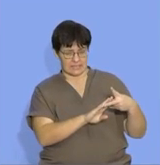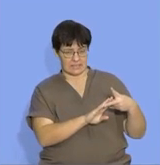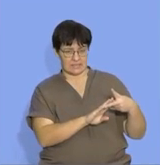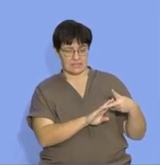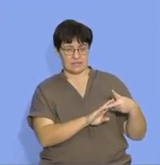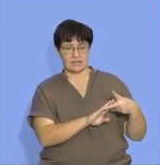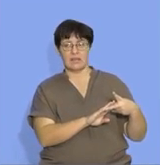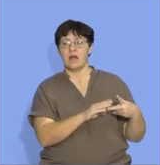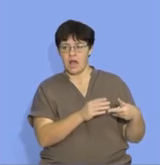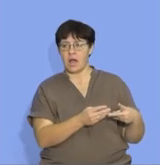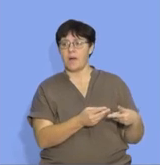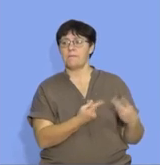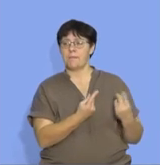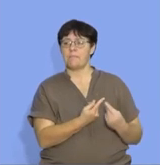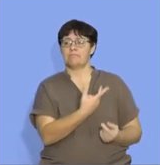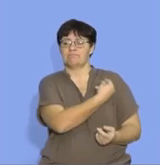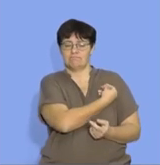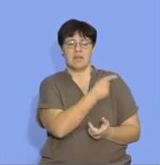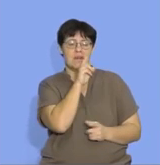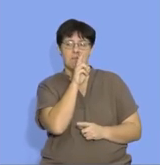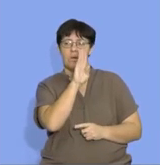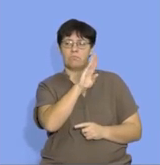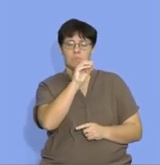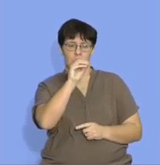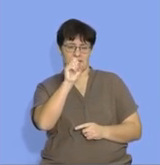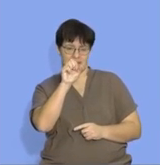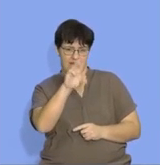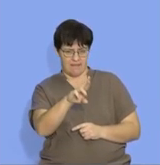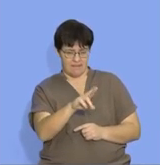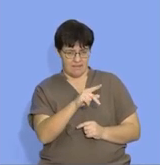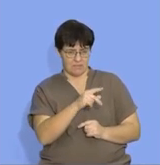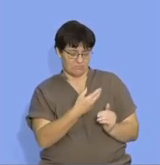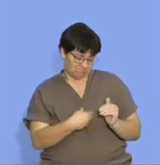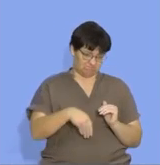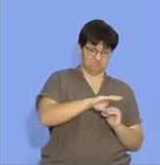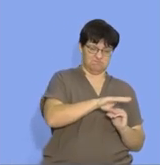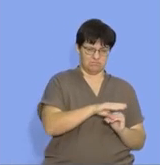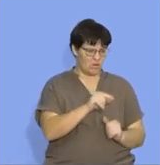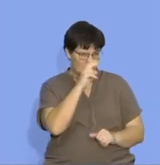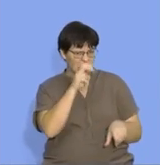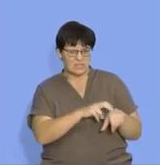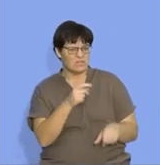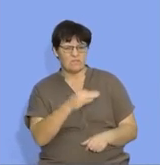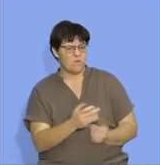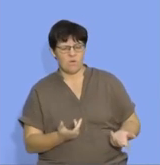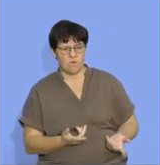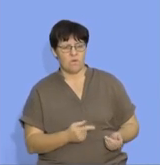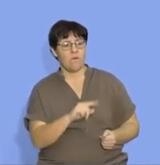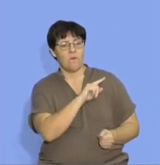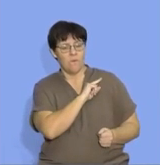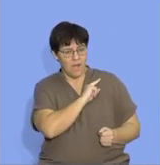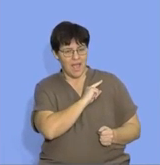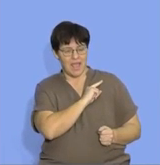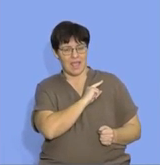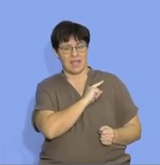virus given. This is called a booster. Guys, why is this booster necessary? Why do you think? It would